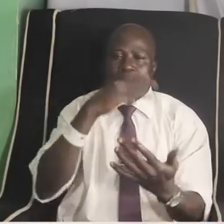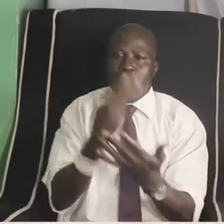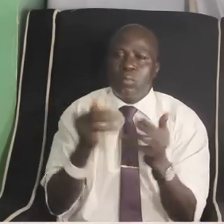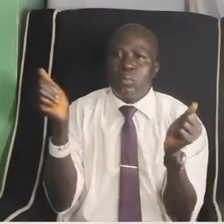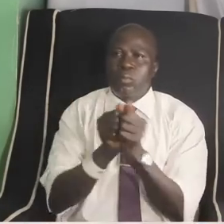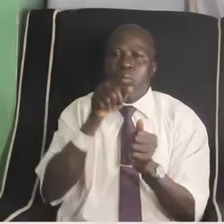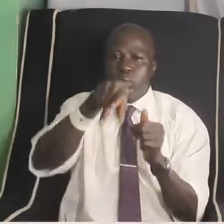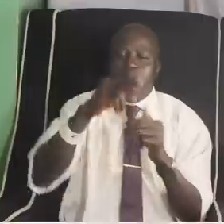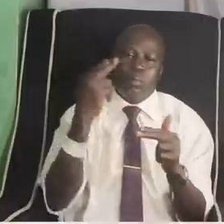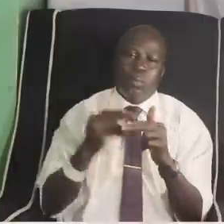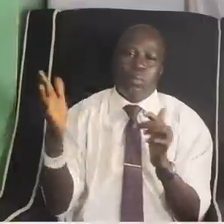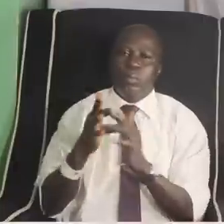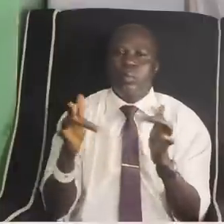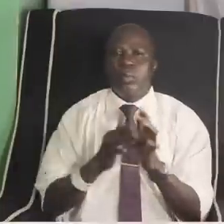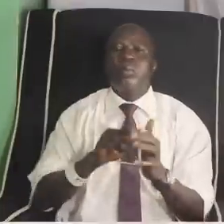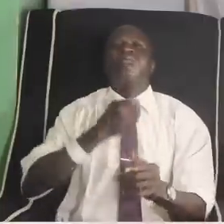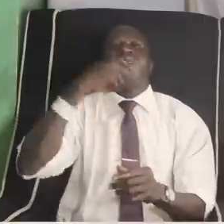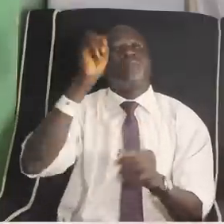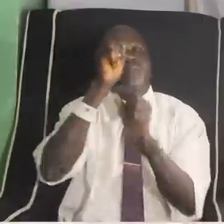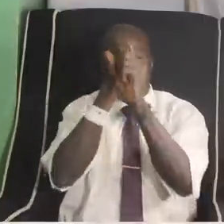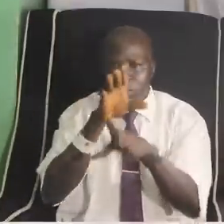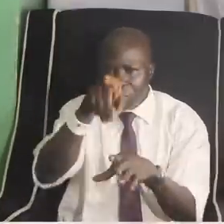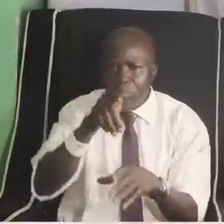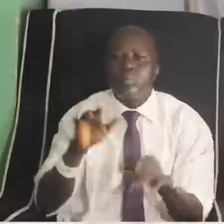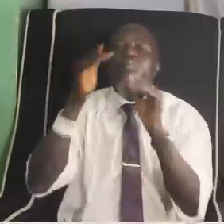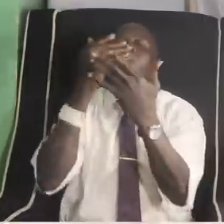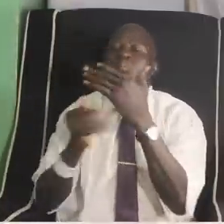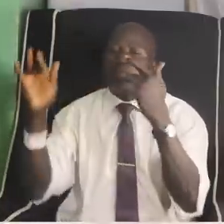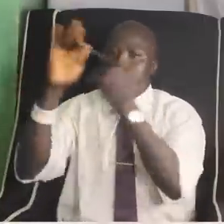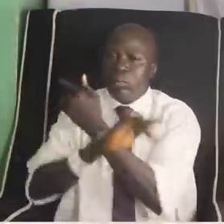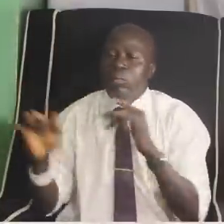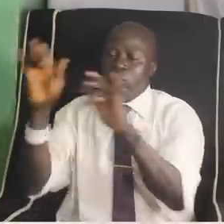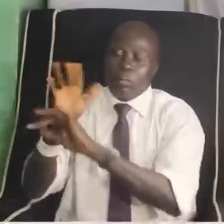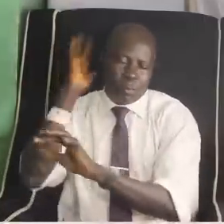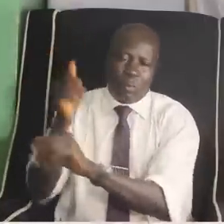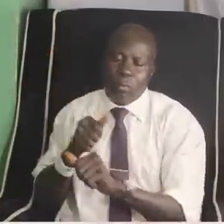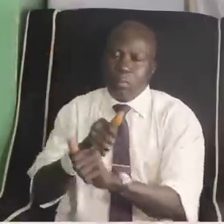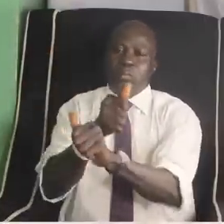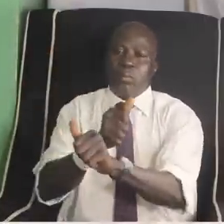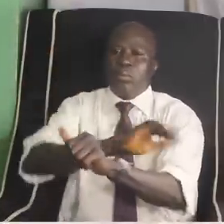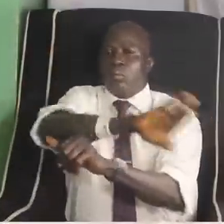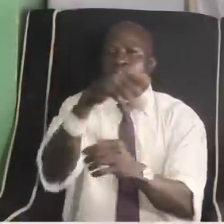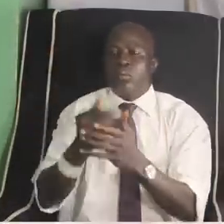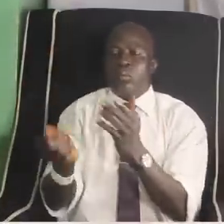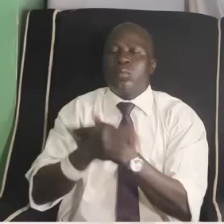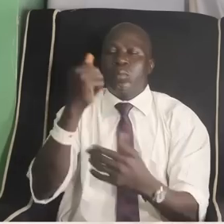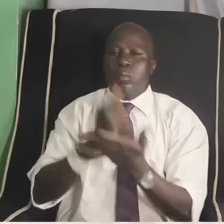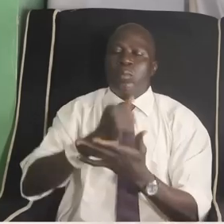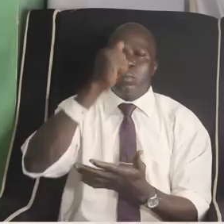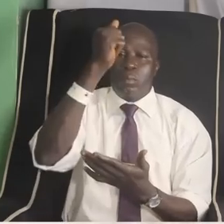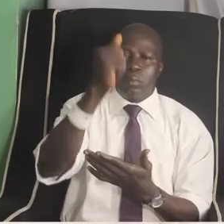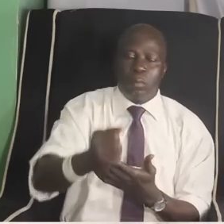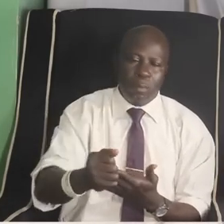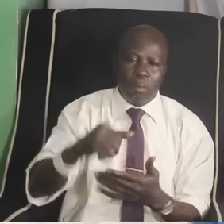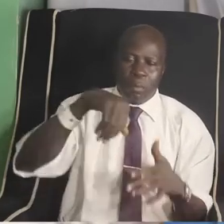Amen. Amen. In the name of Jesus, I bless you. Goodness and mercy. Amen. Amen.